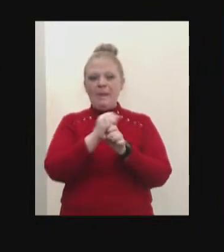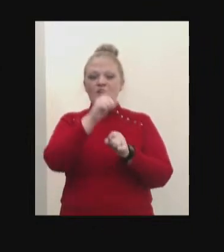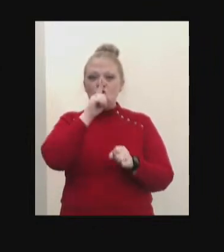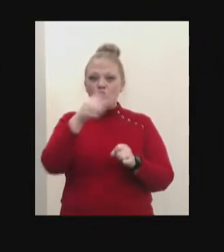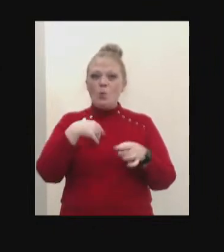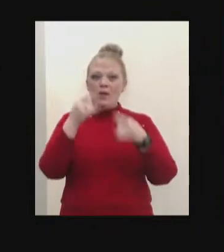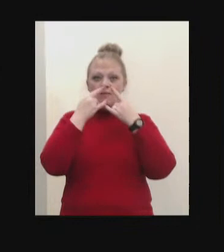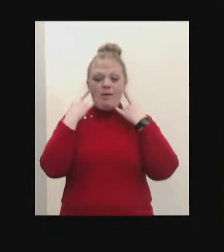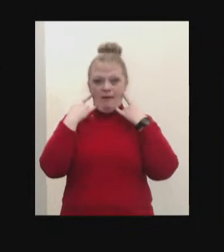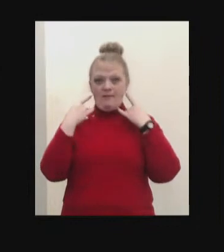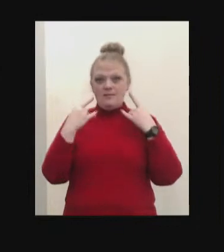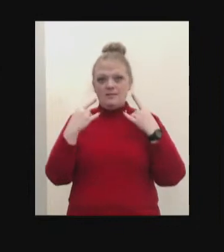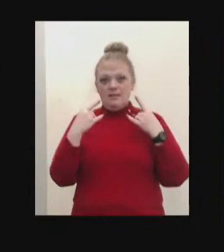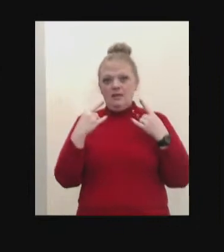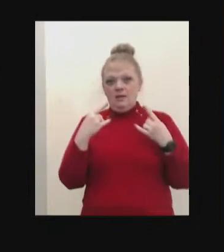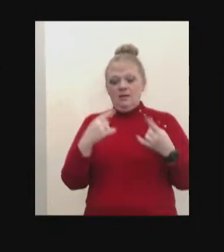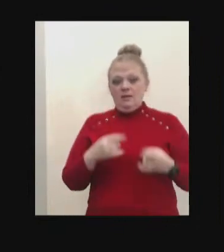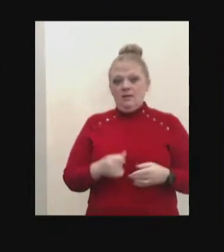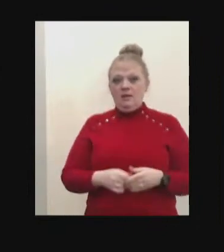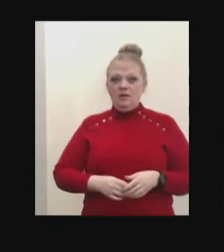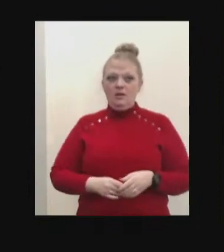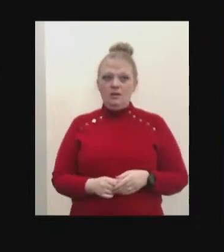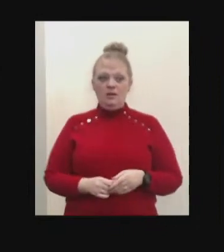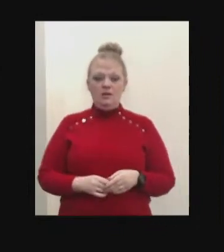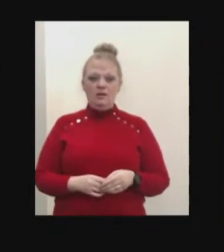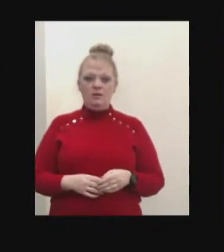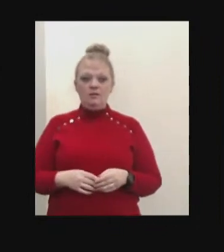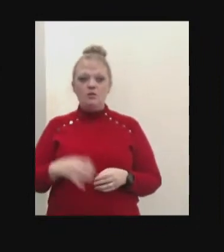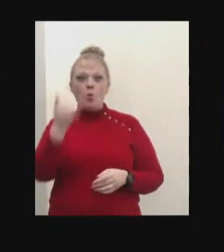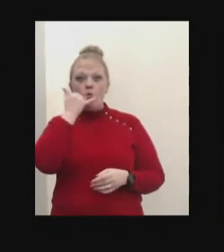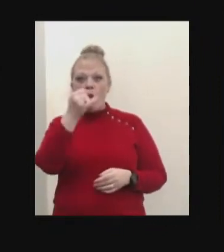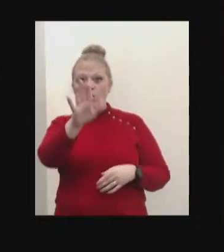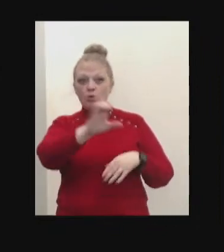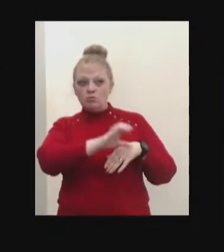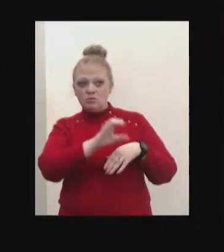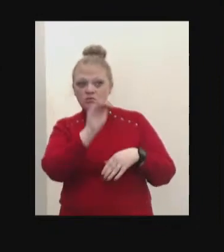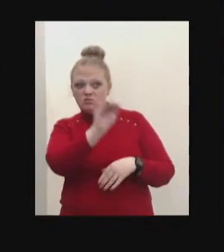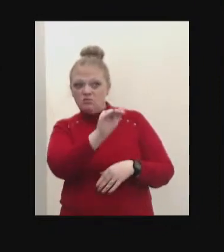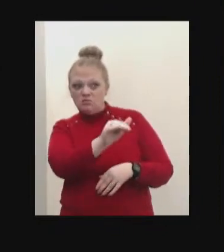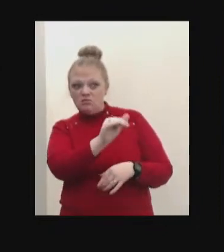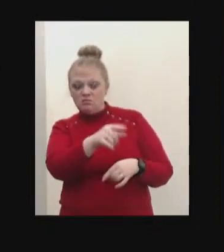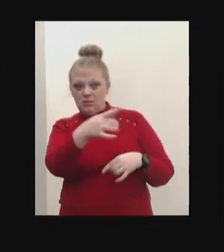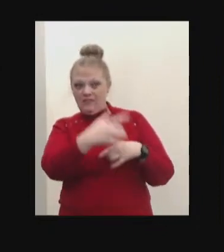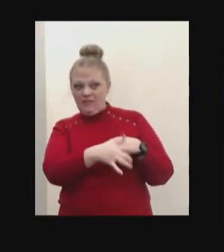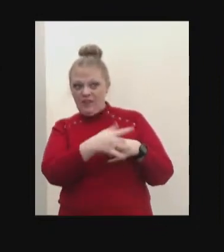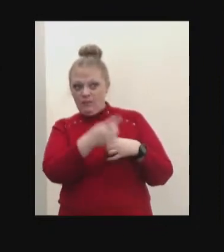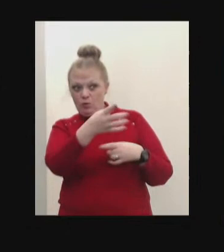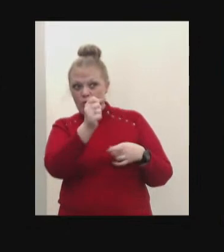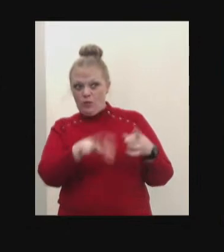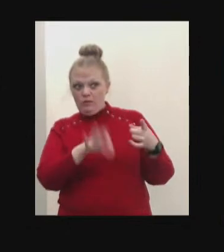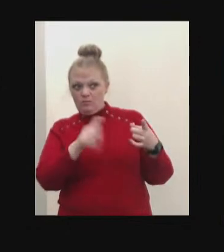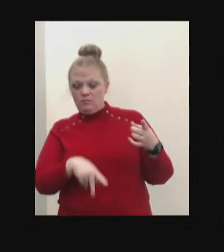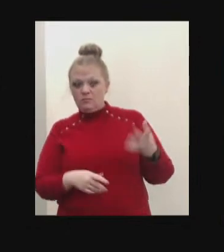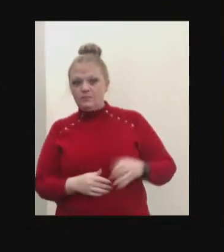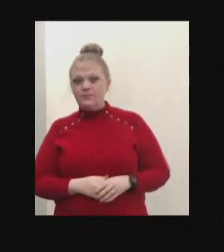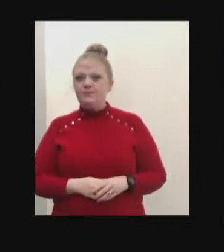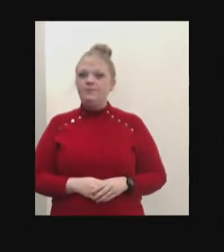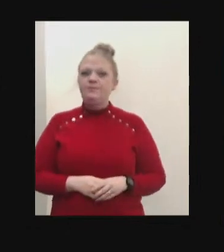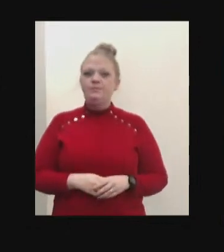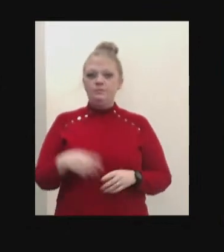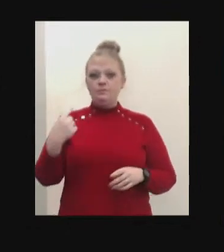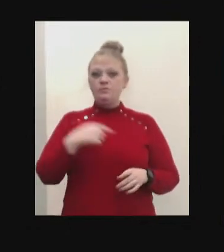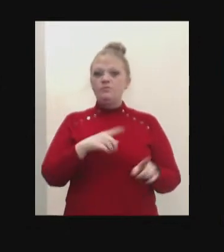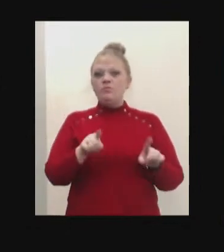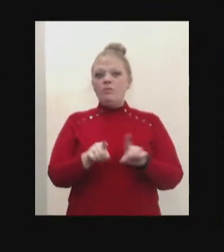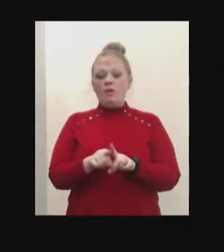and give your house of worship a ring and just remind them this is available for everybody. We are also going to,